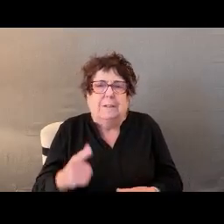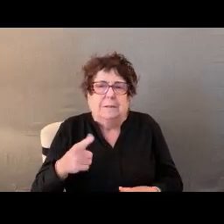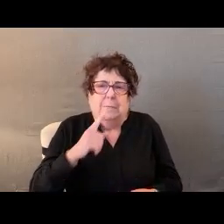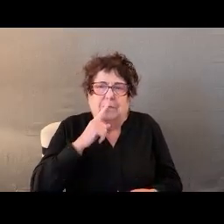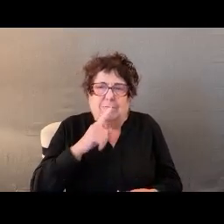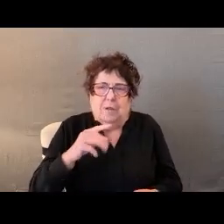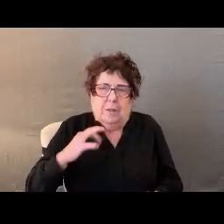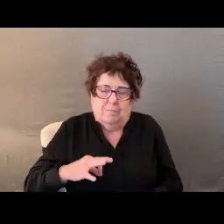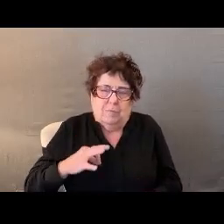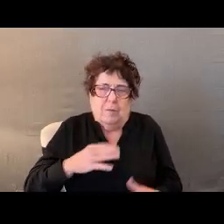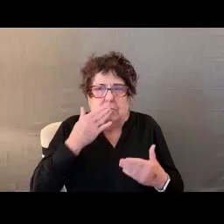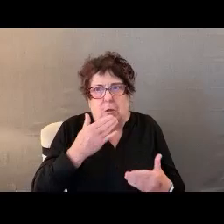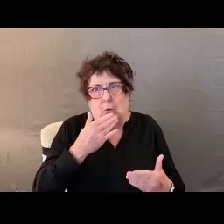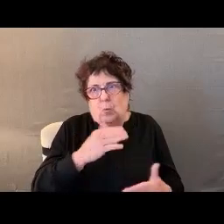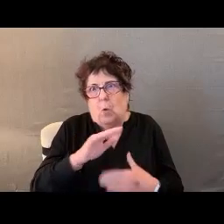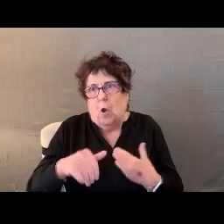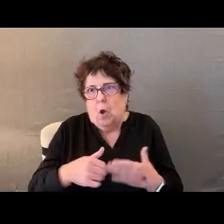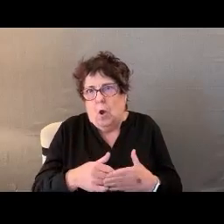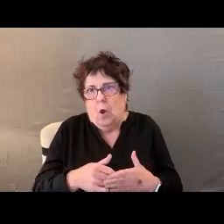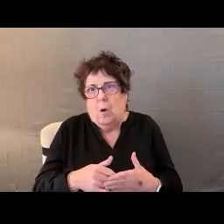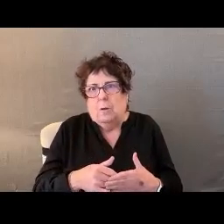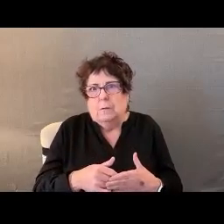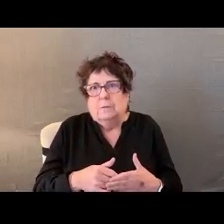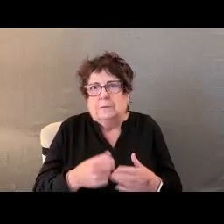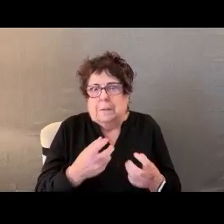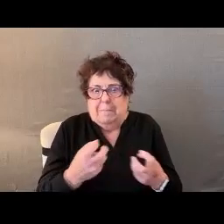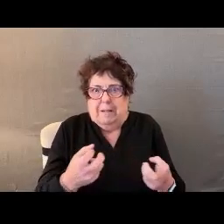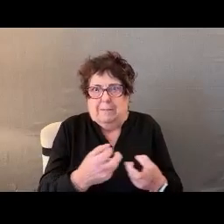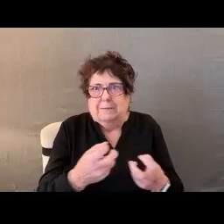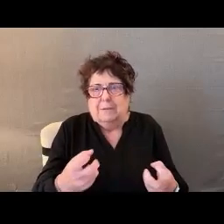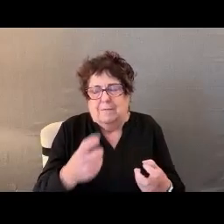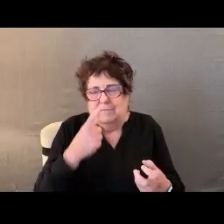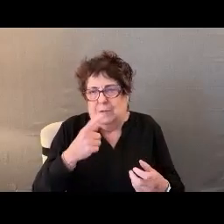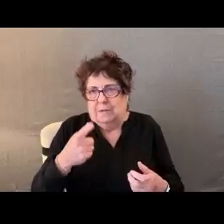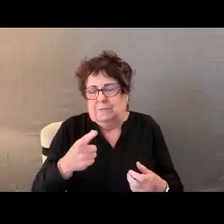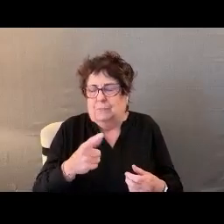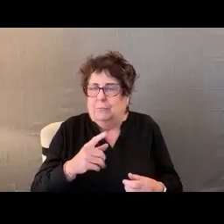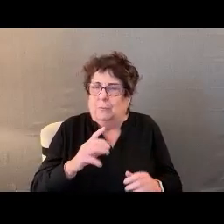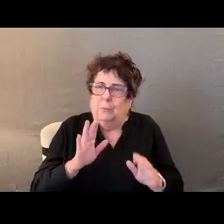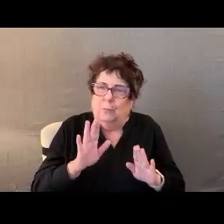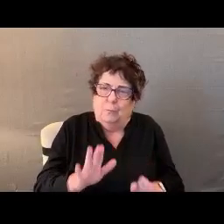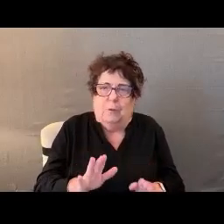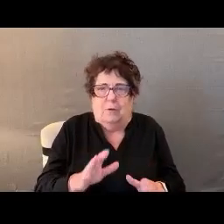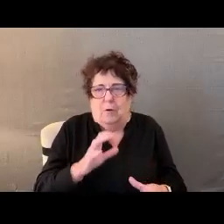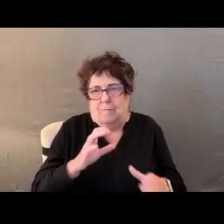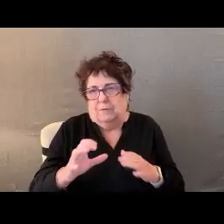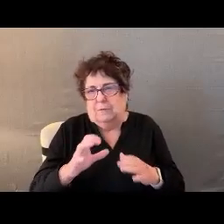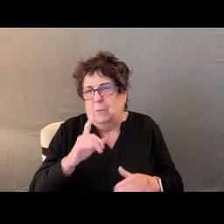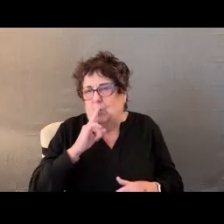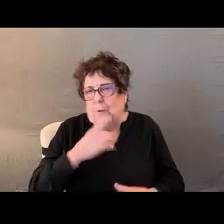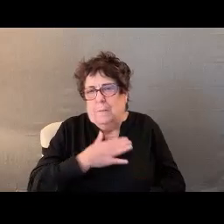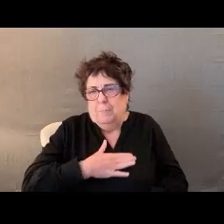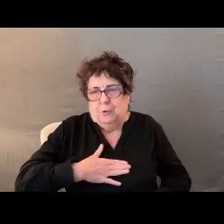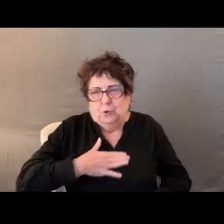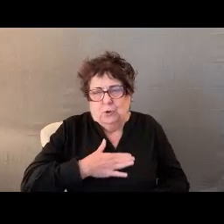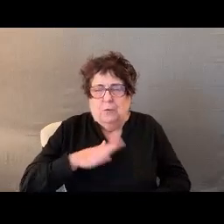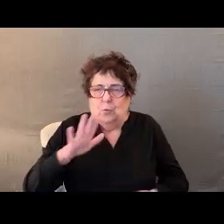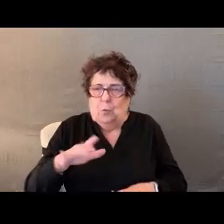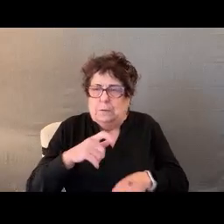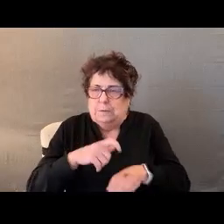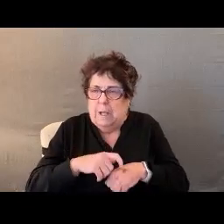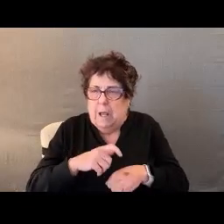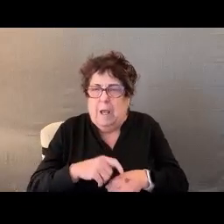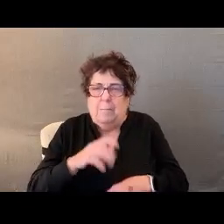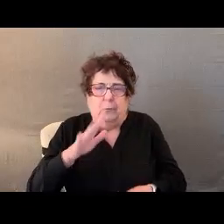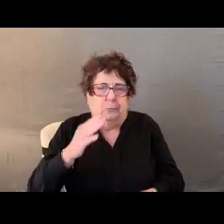as panelists, for this very enriching conversation. I really appreciate your time and your